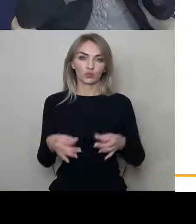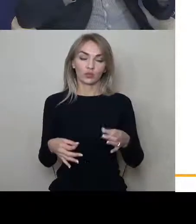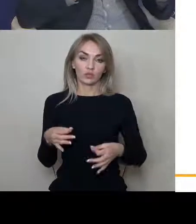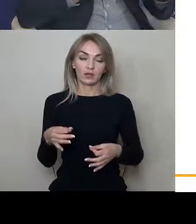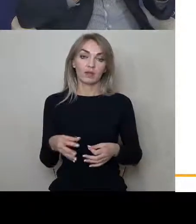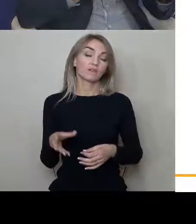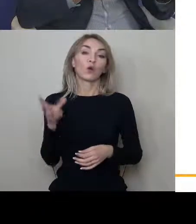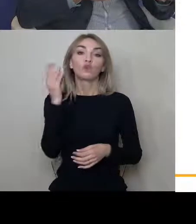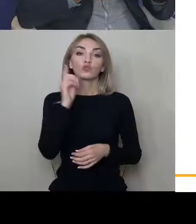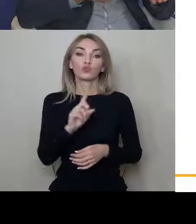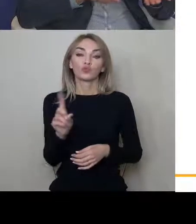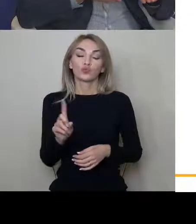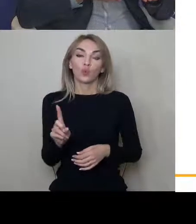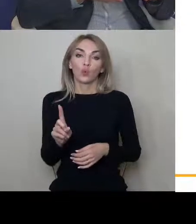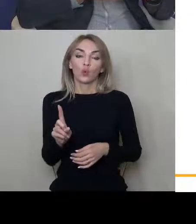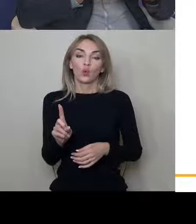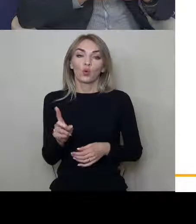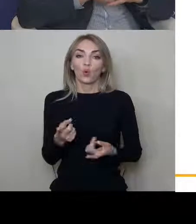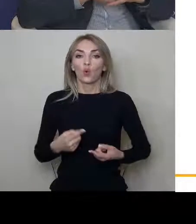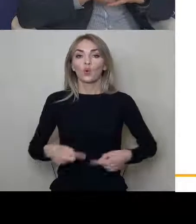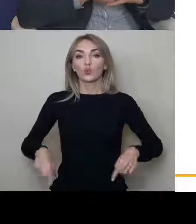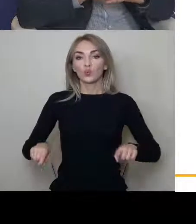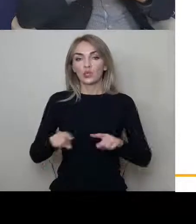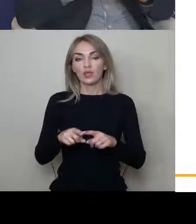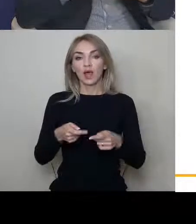administrative courts. Given the fact that